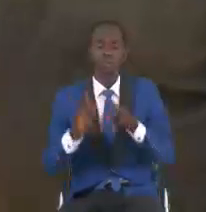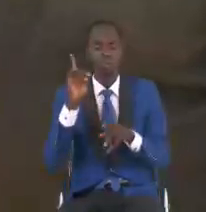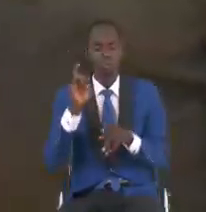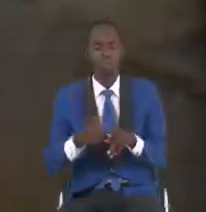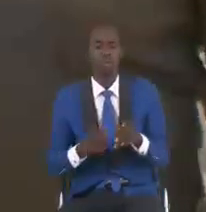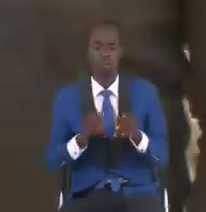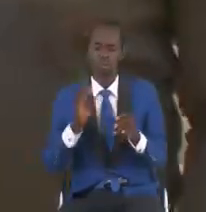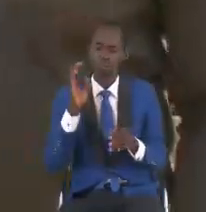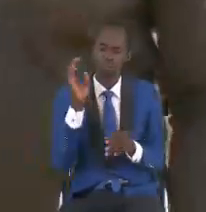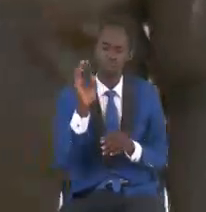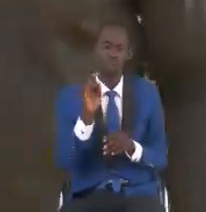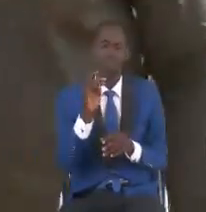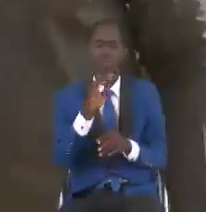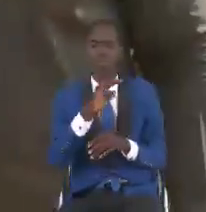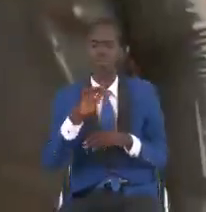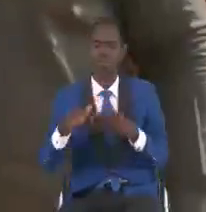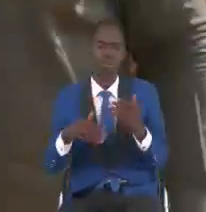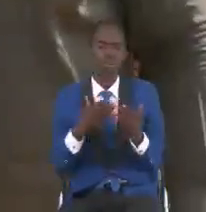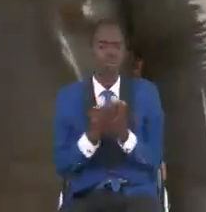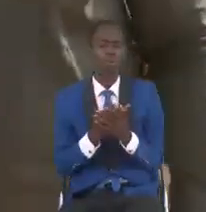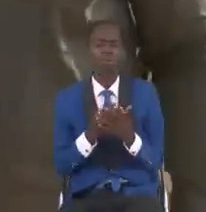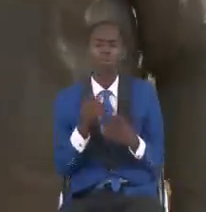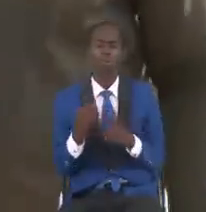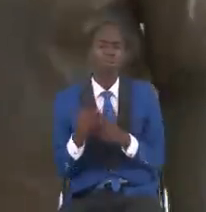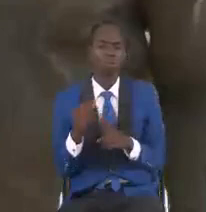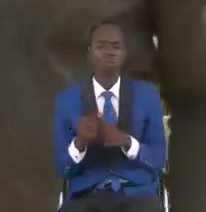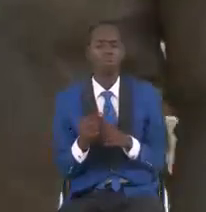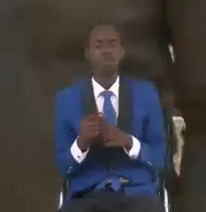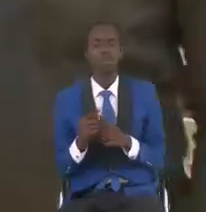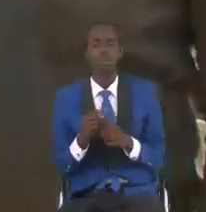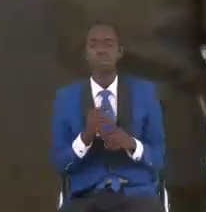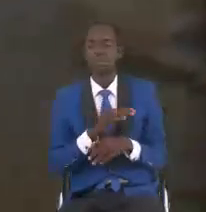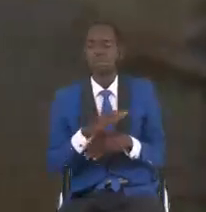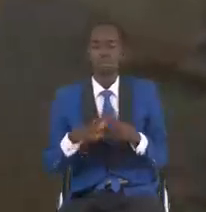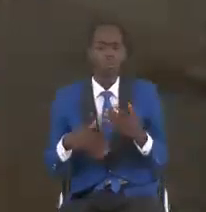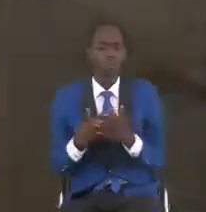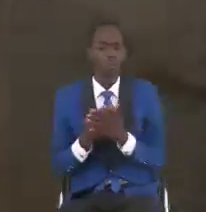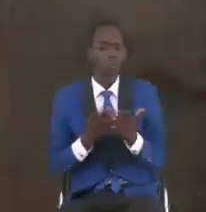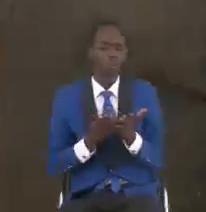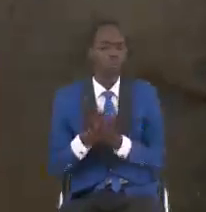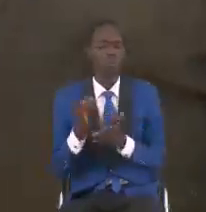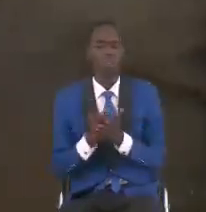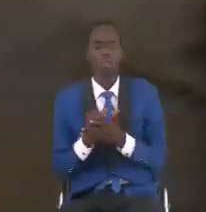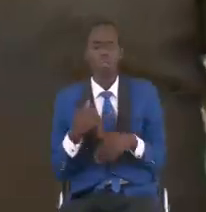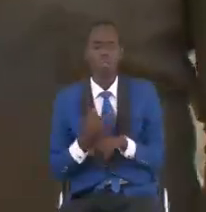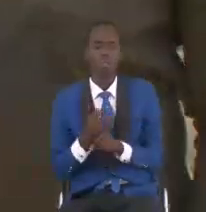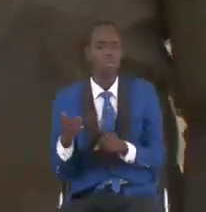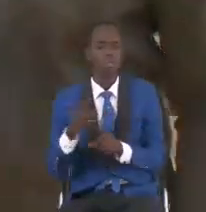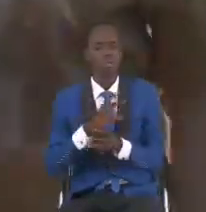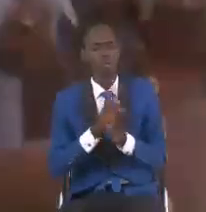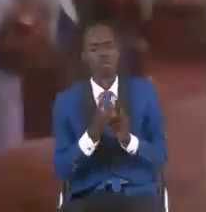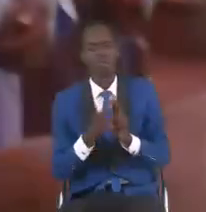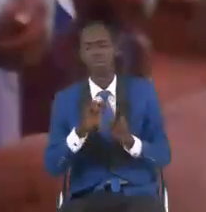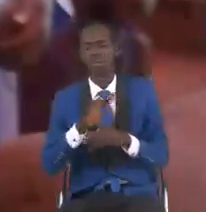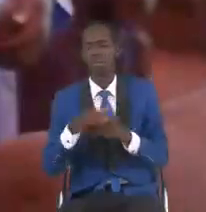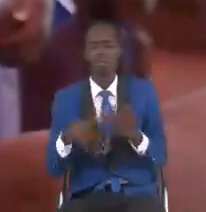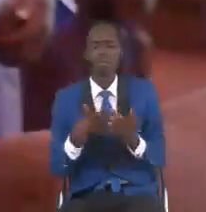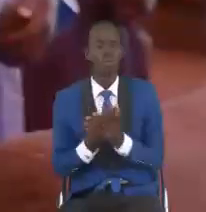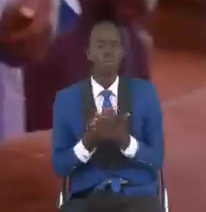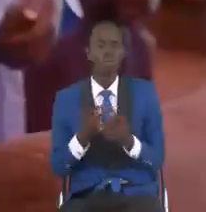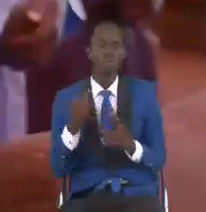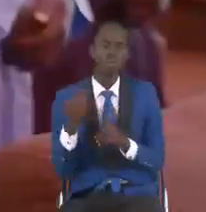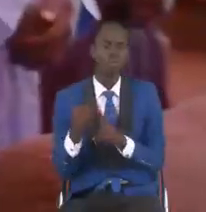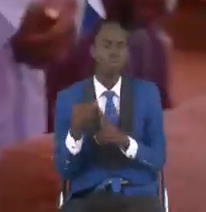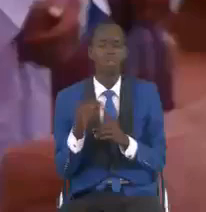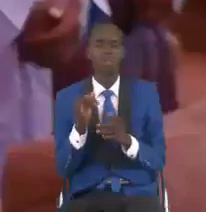in the whole word that will make them repent, the whole word that will turn